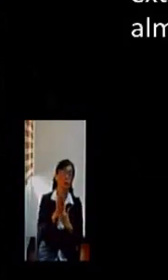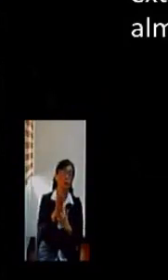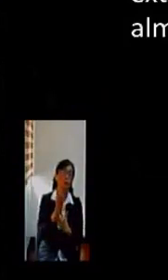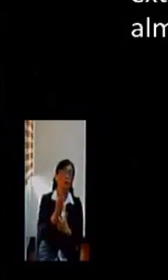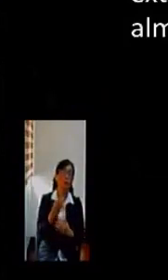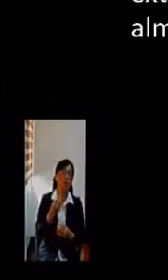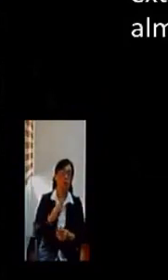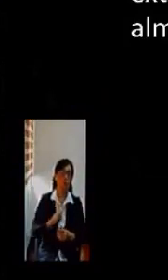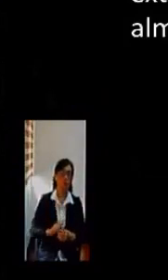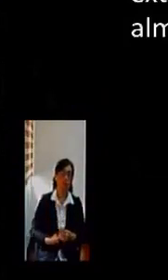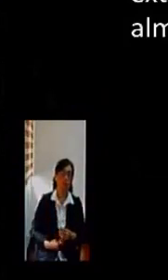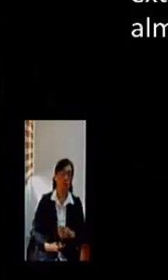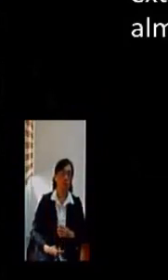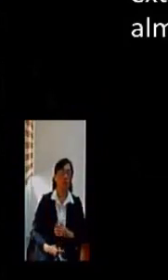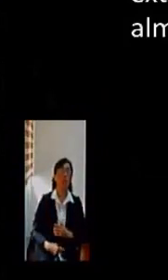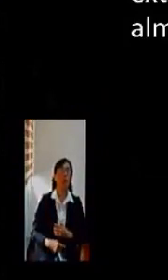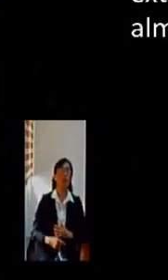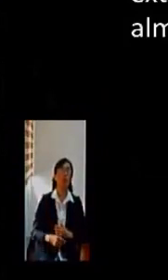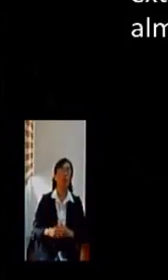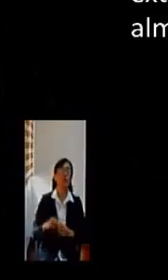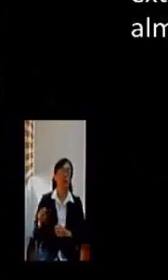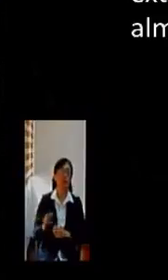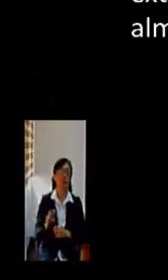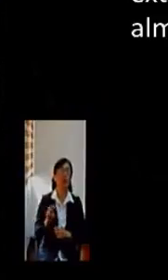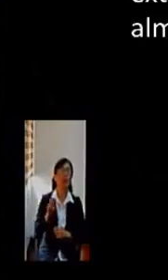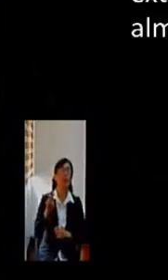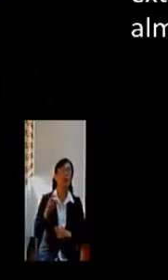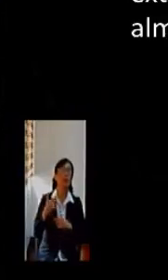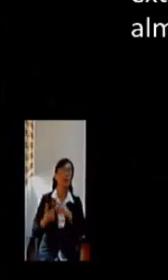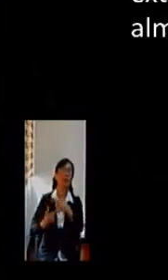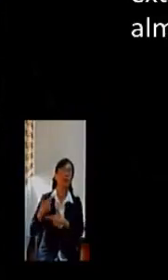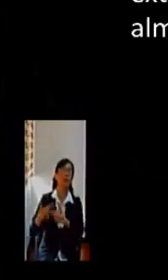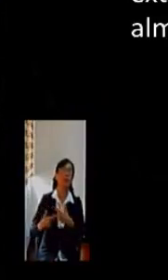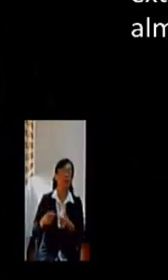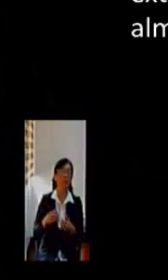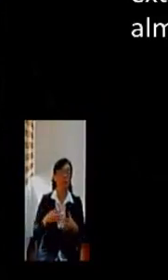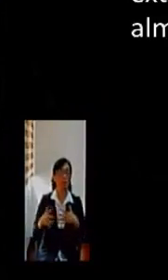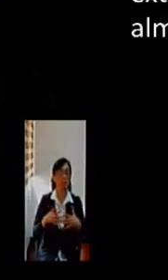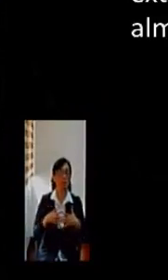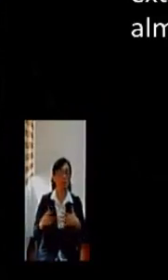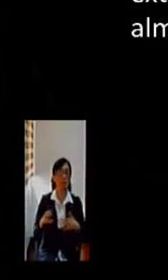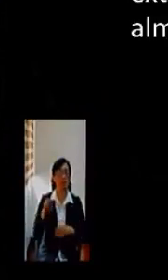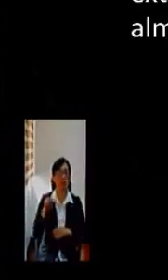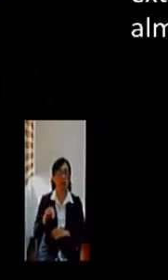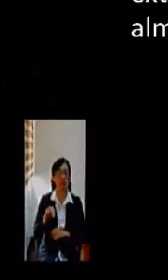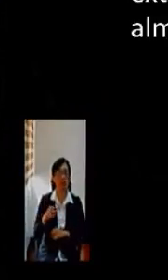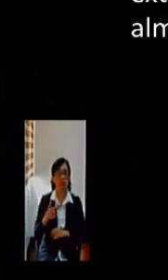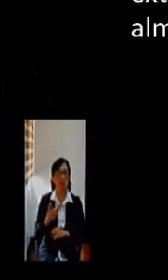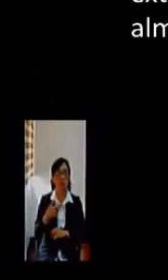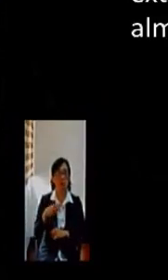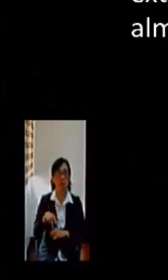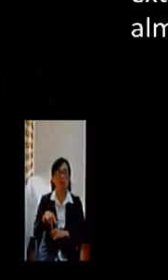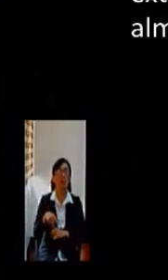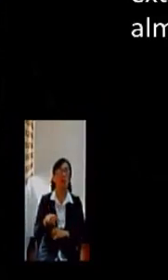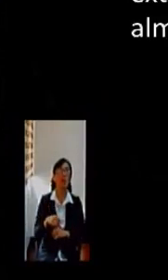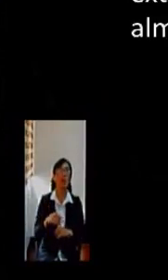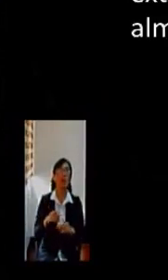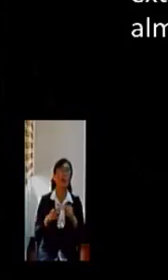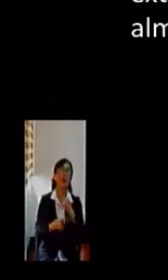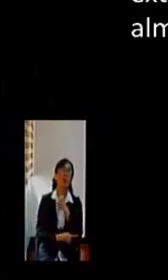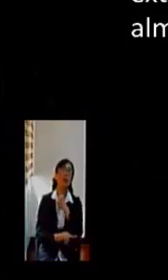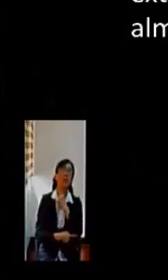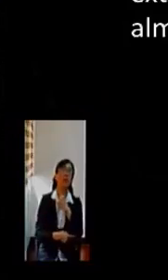digestive systems, they won't germinate. So kahit na mag NGP tayo to death, we cannot recreate